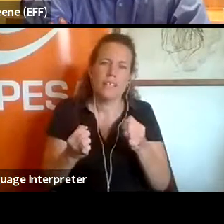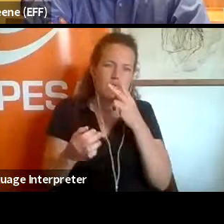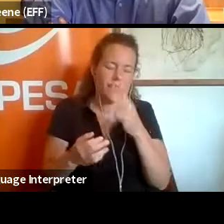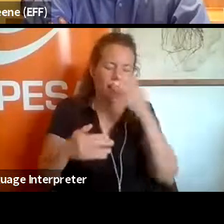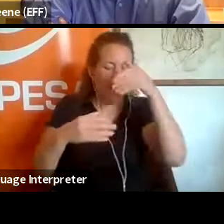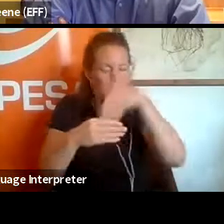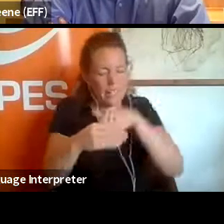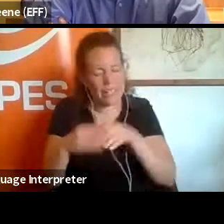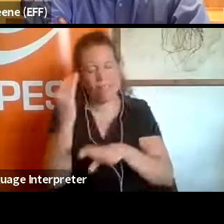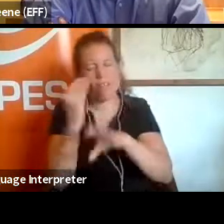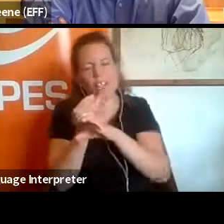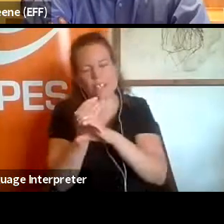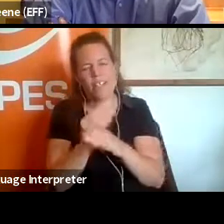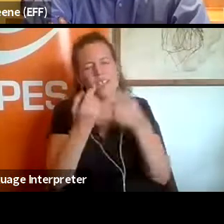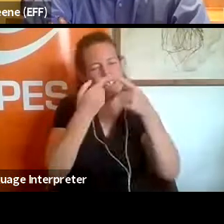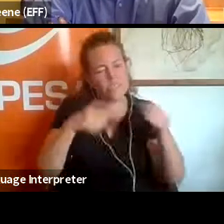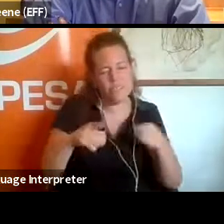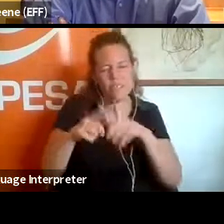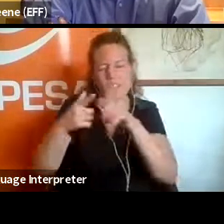example.